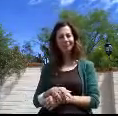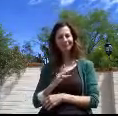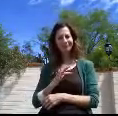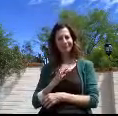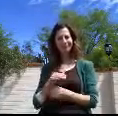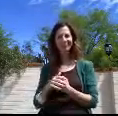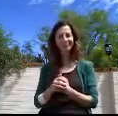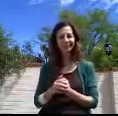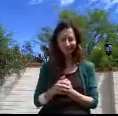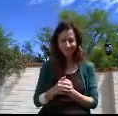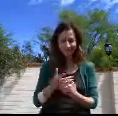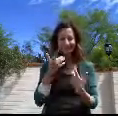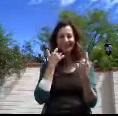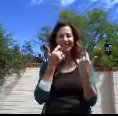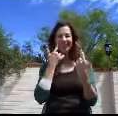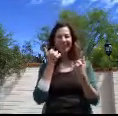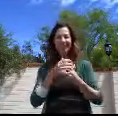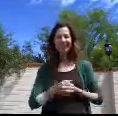at her.